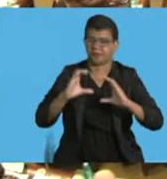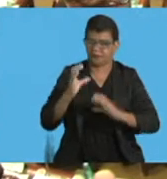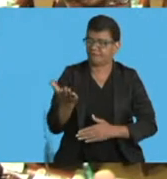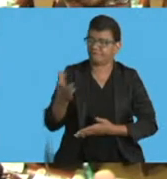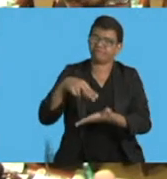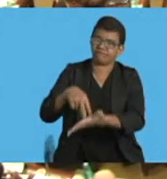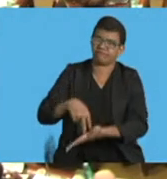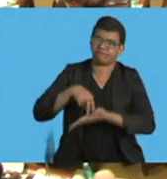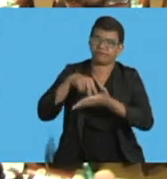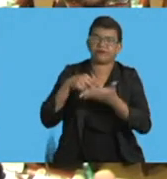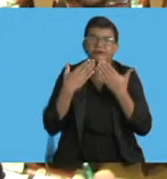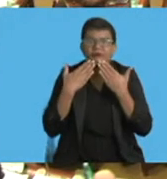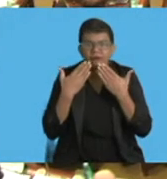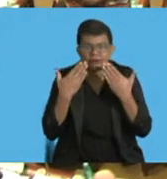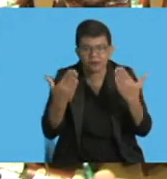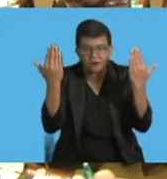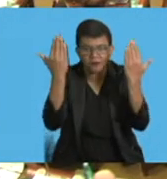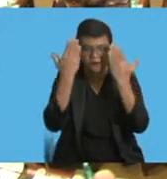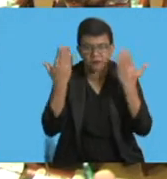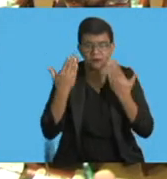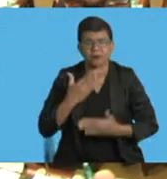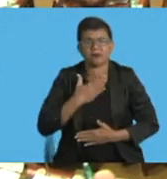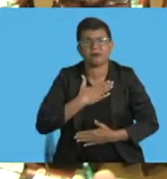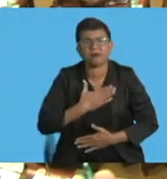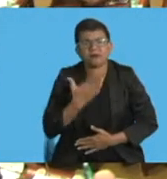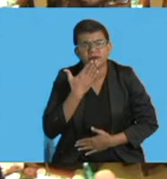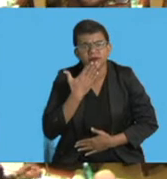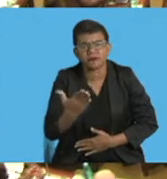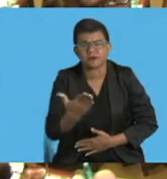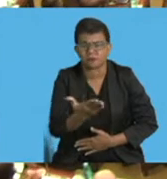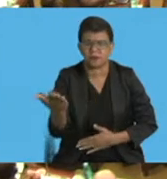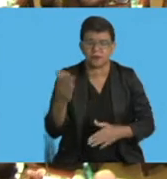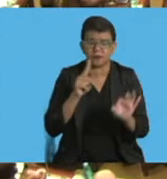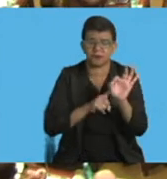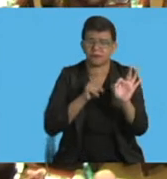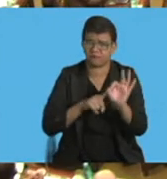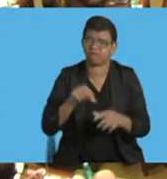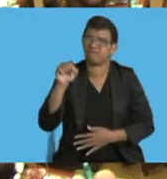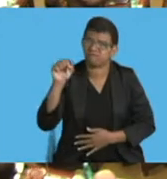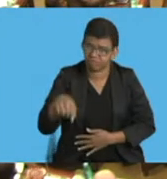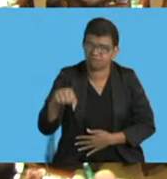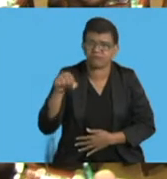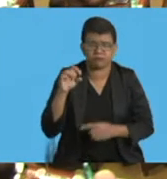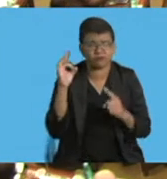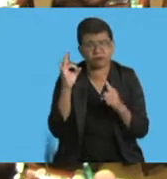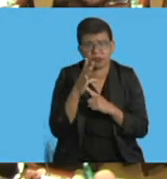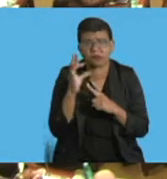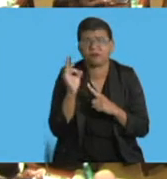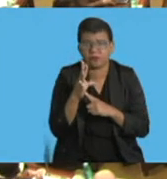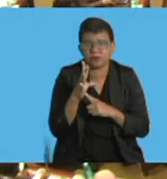Thank you, Mr. Speaker, sir. Mr. Speaker, sir, I'd like to thank the honourable member for this question. And indeed, it is a very important question, and for us, all of